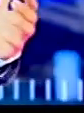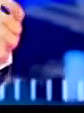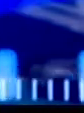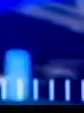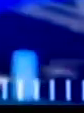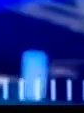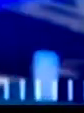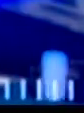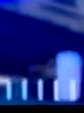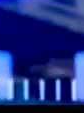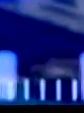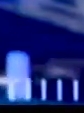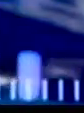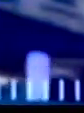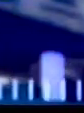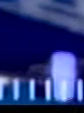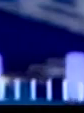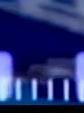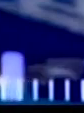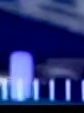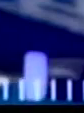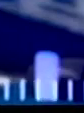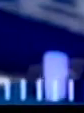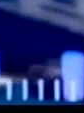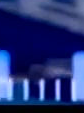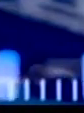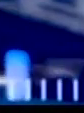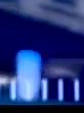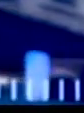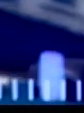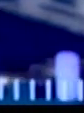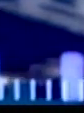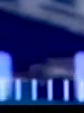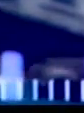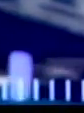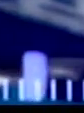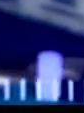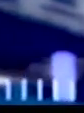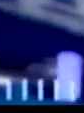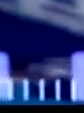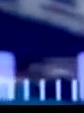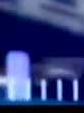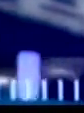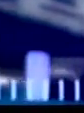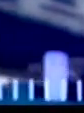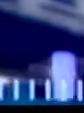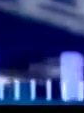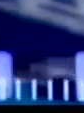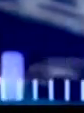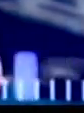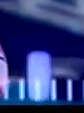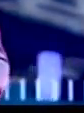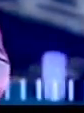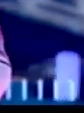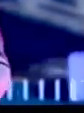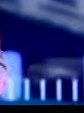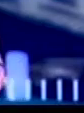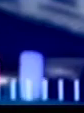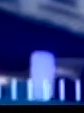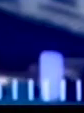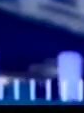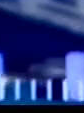situation of the world over the last 2 years has been rough, to say the least. It's caused a lot of separation and